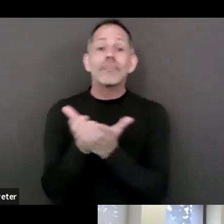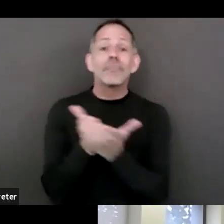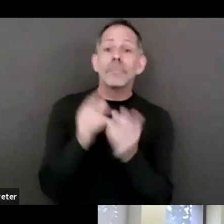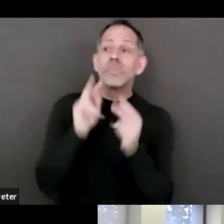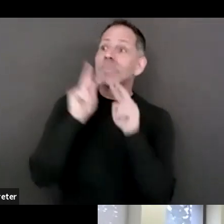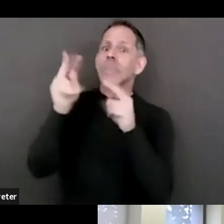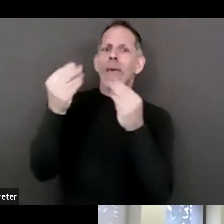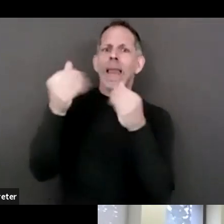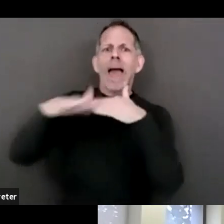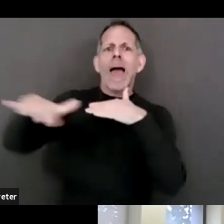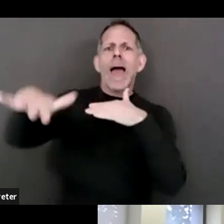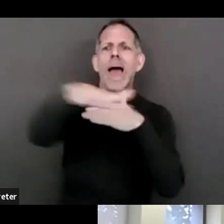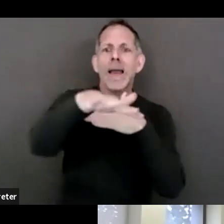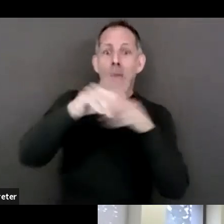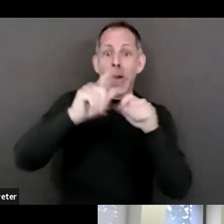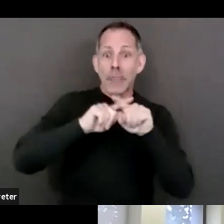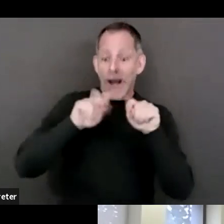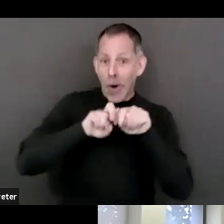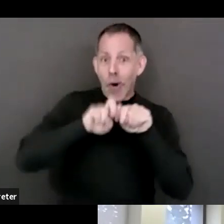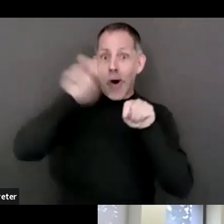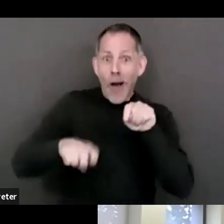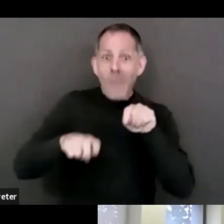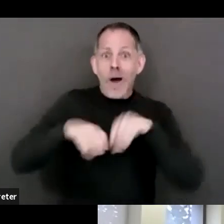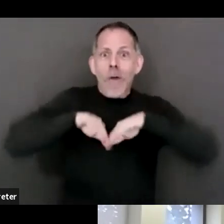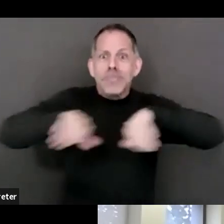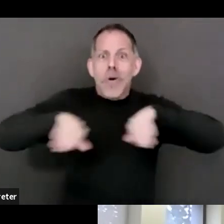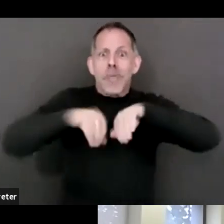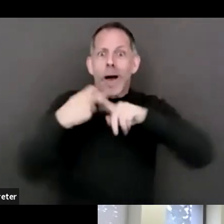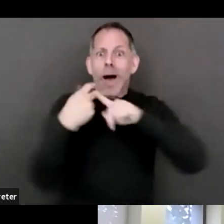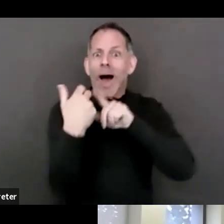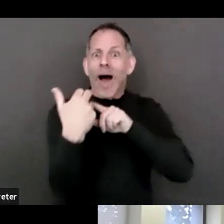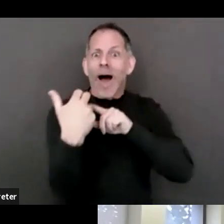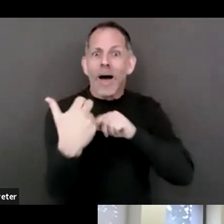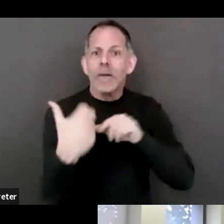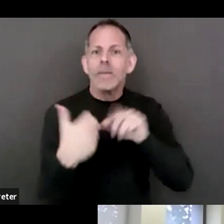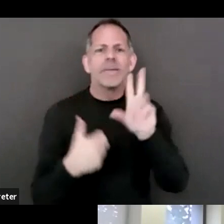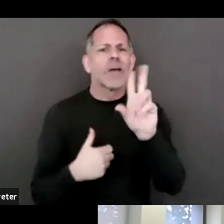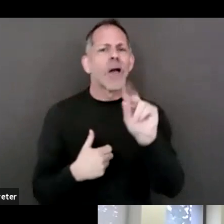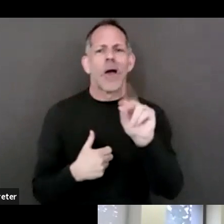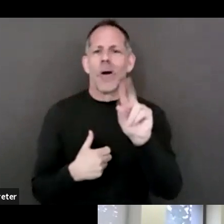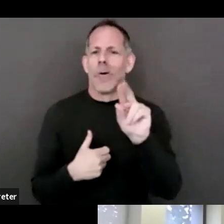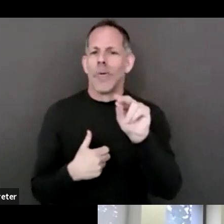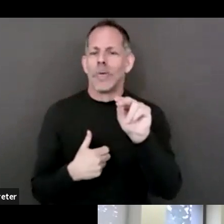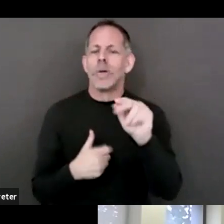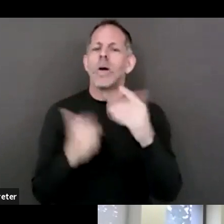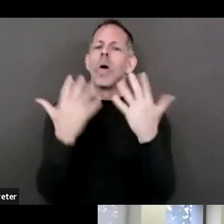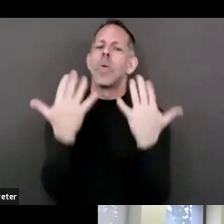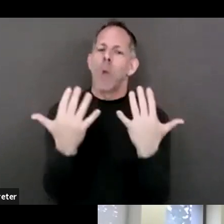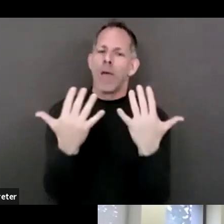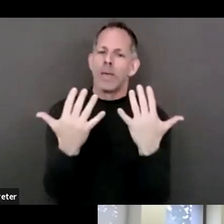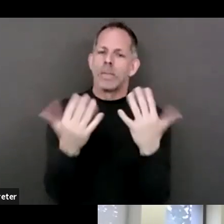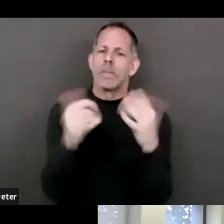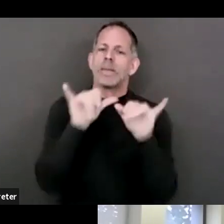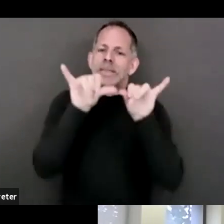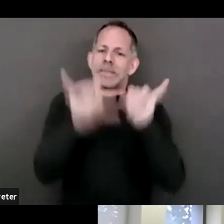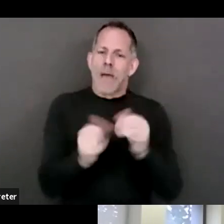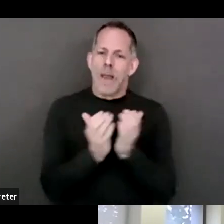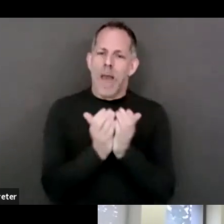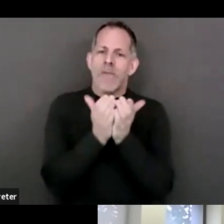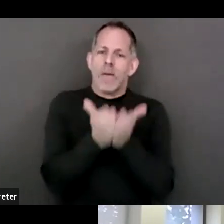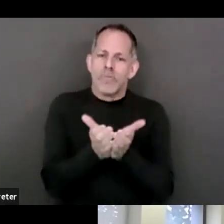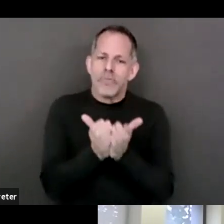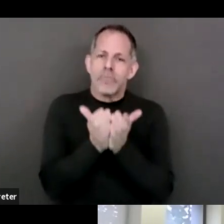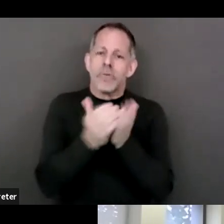bit of that going on. Plus we have the variants that accelerate transmission. So I think staying in the lifeboat, that's the